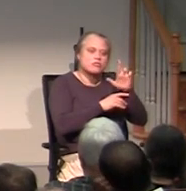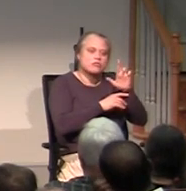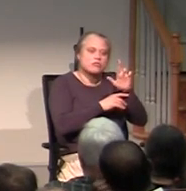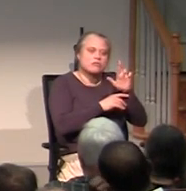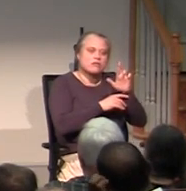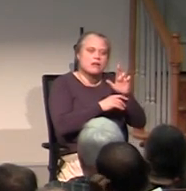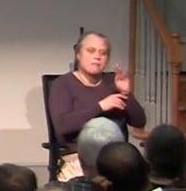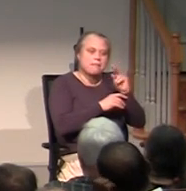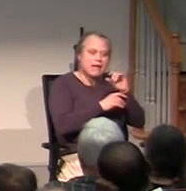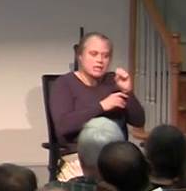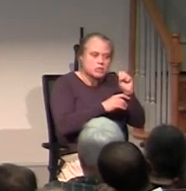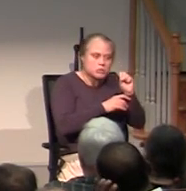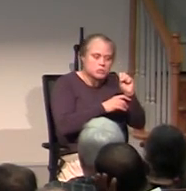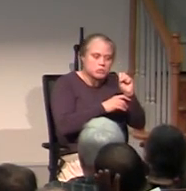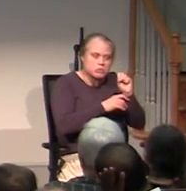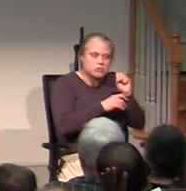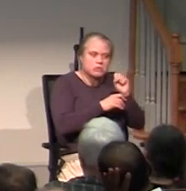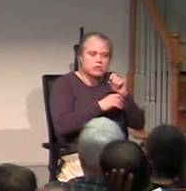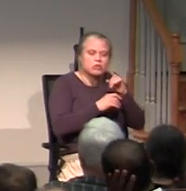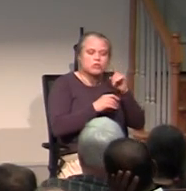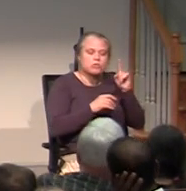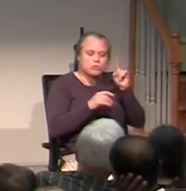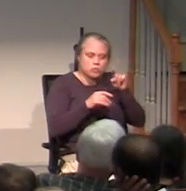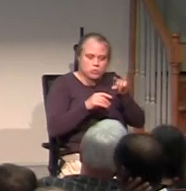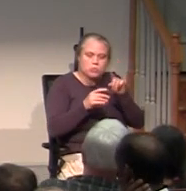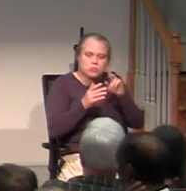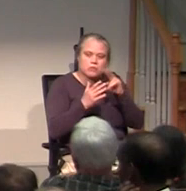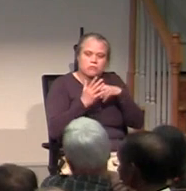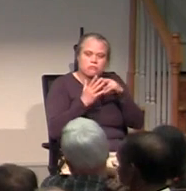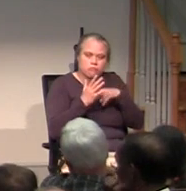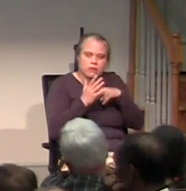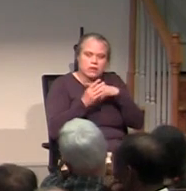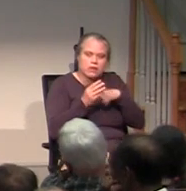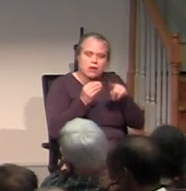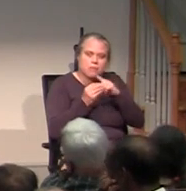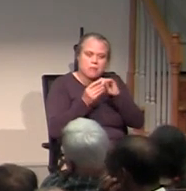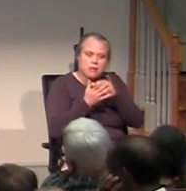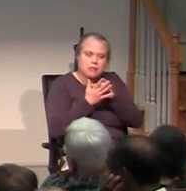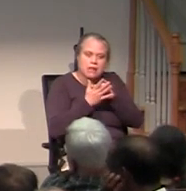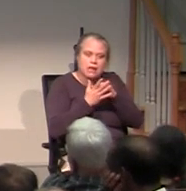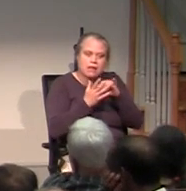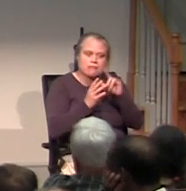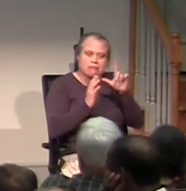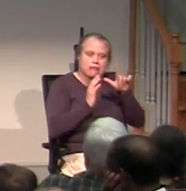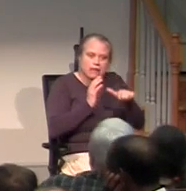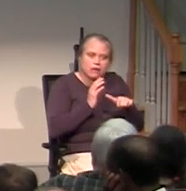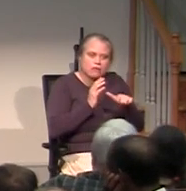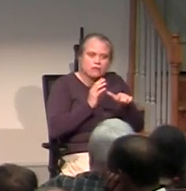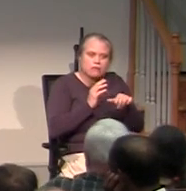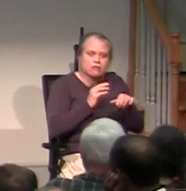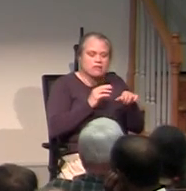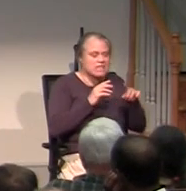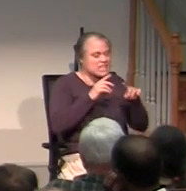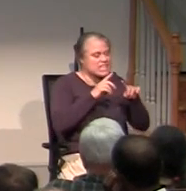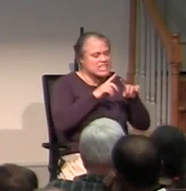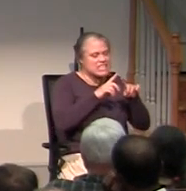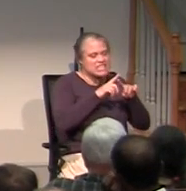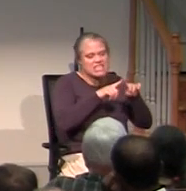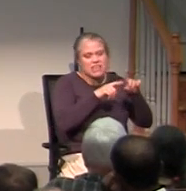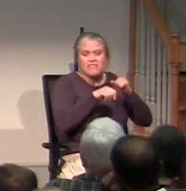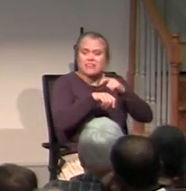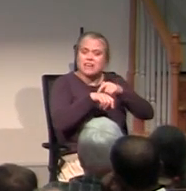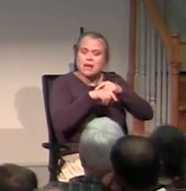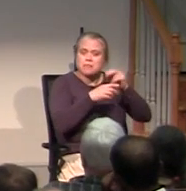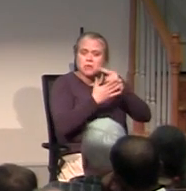revival. And you can read about those elsewhere. But there are places where this fire